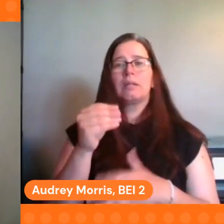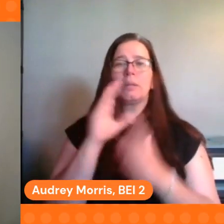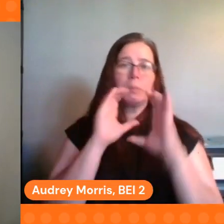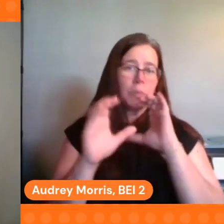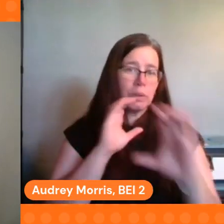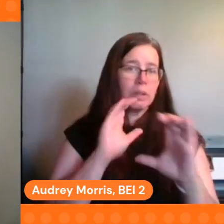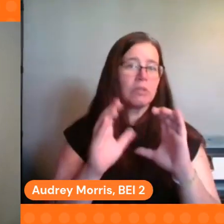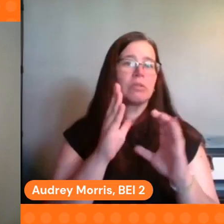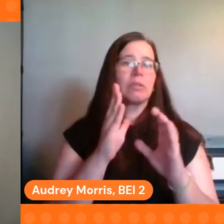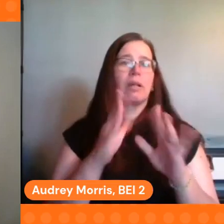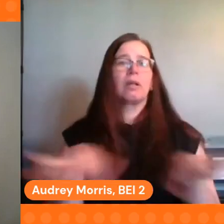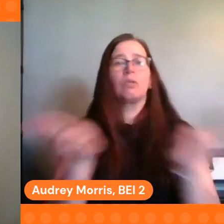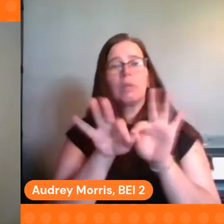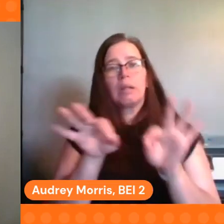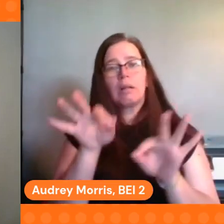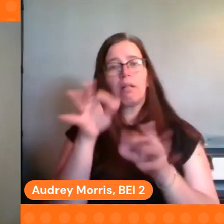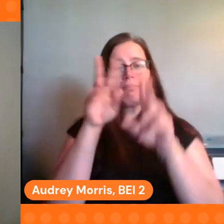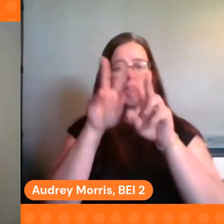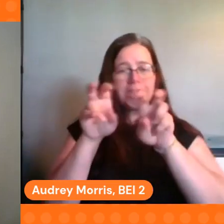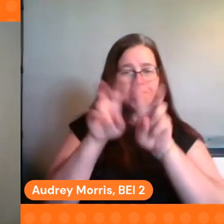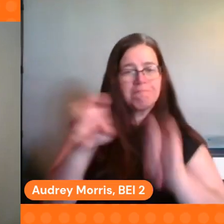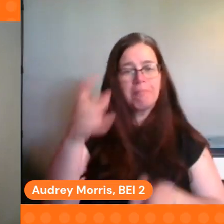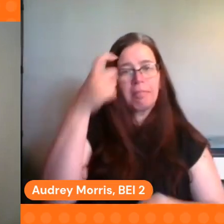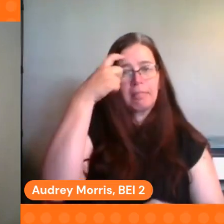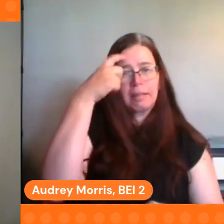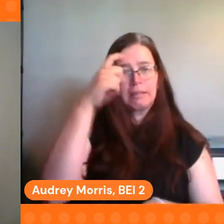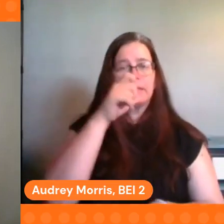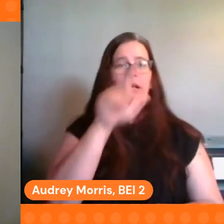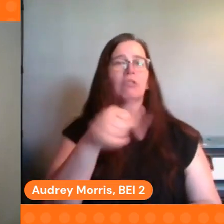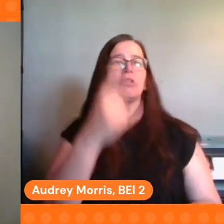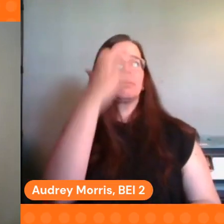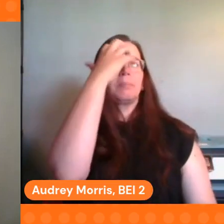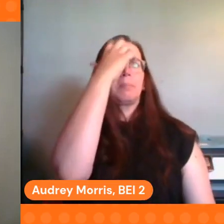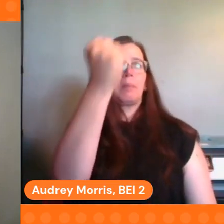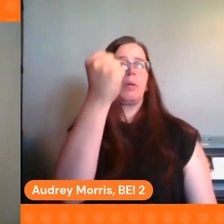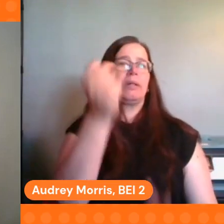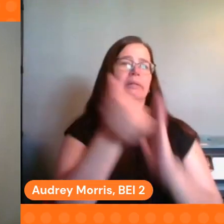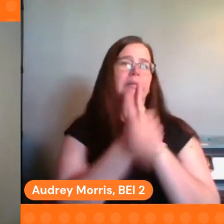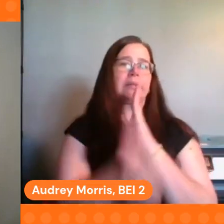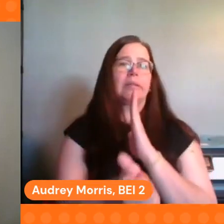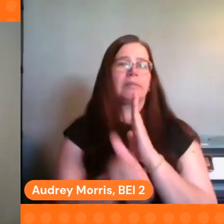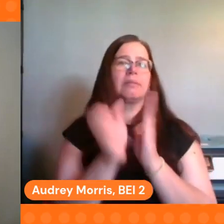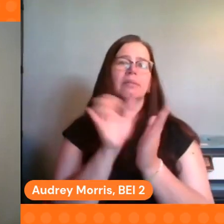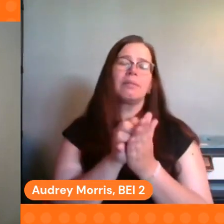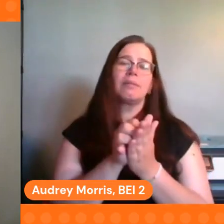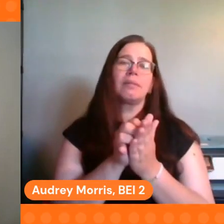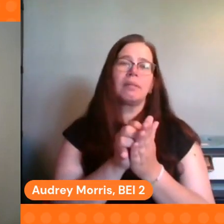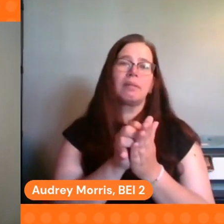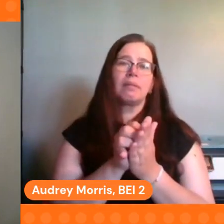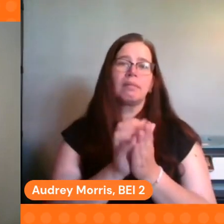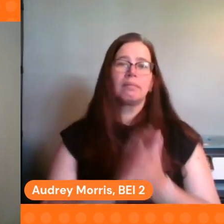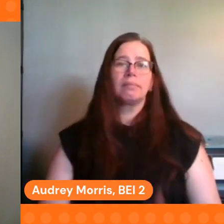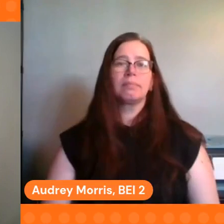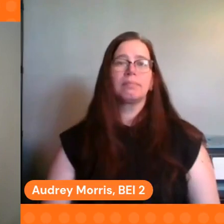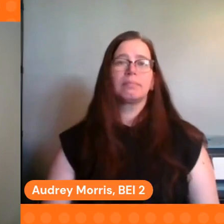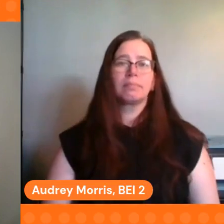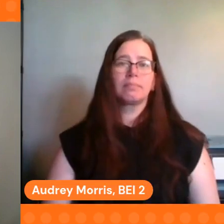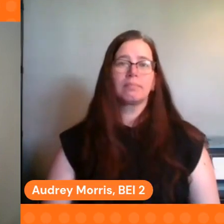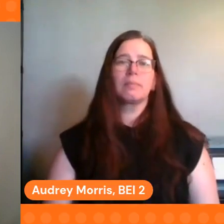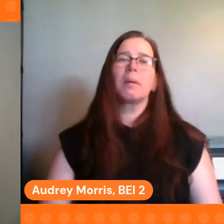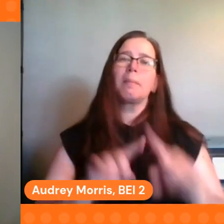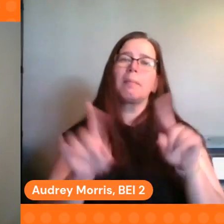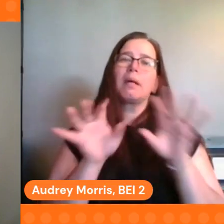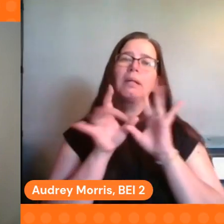critical thinking, rather than these just kind of memorizable skills. And those are all about connecting with each other.